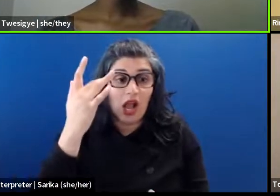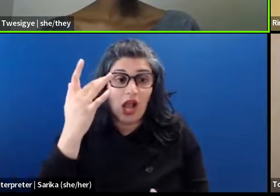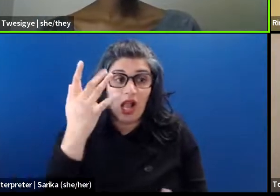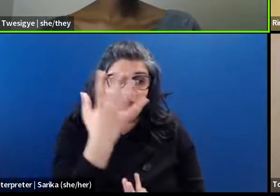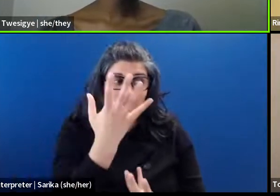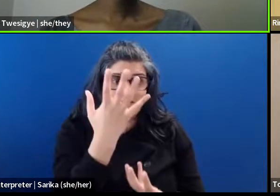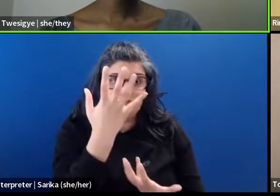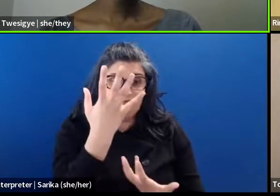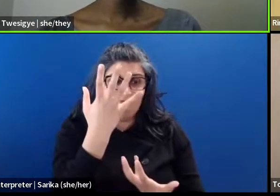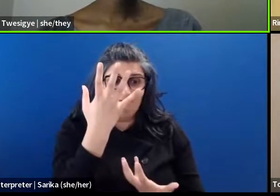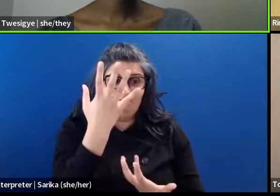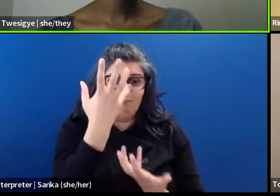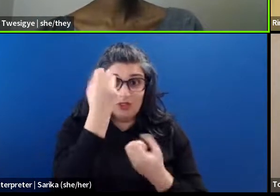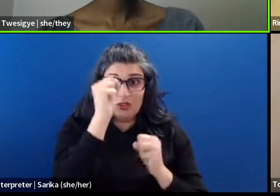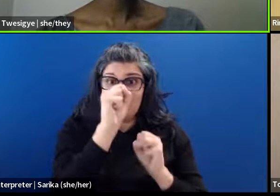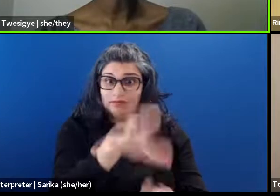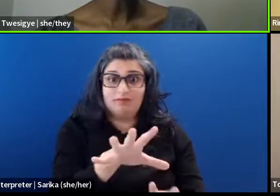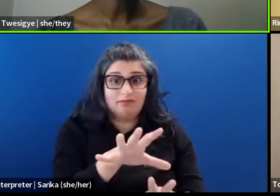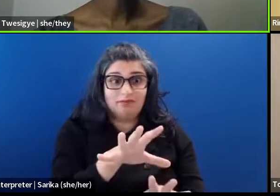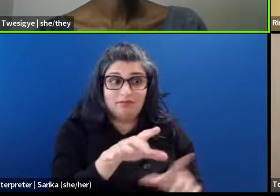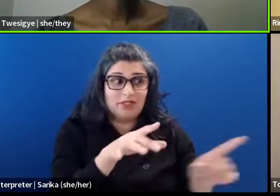versus Christianity?